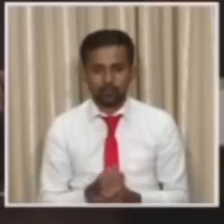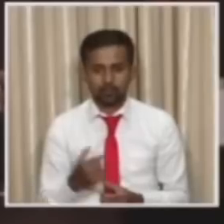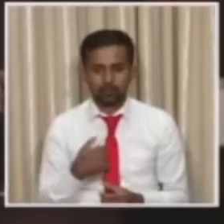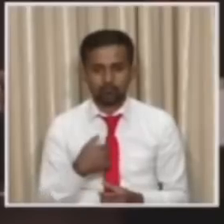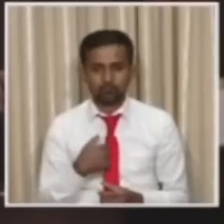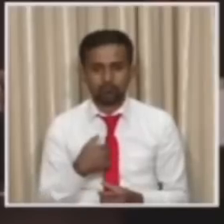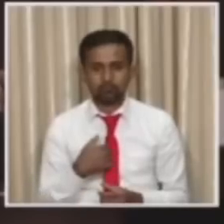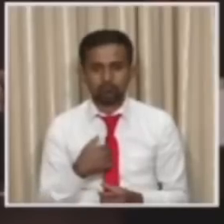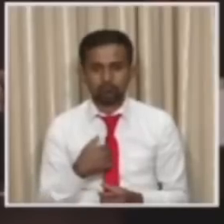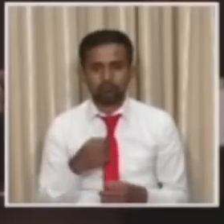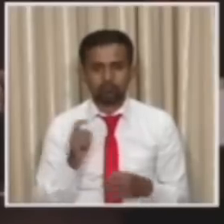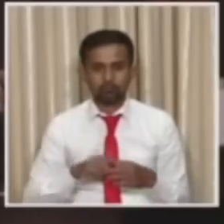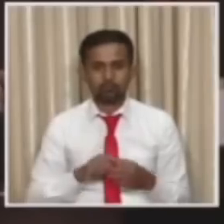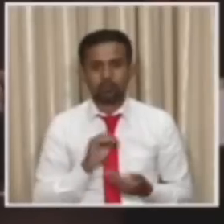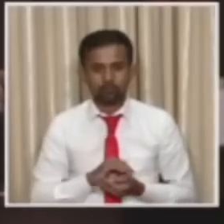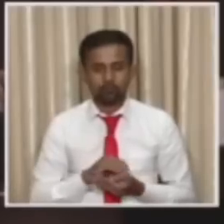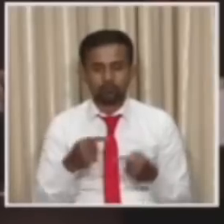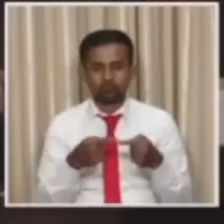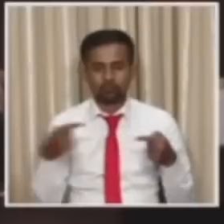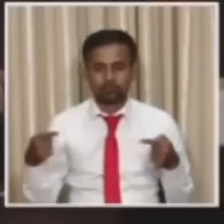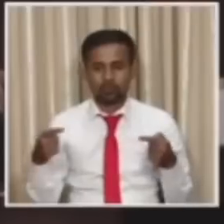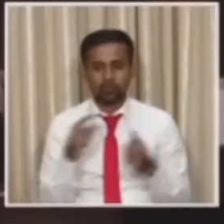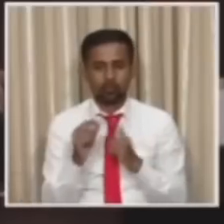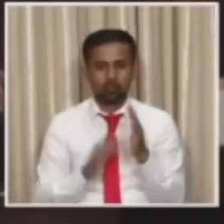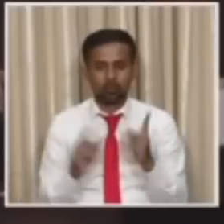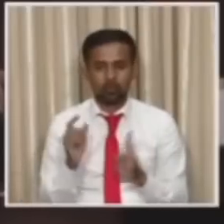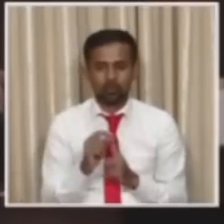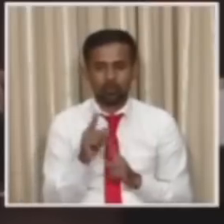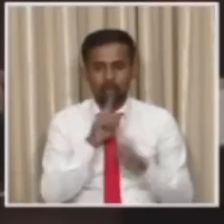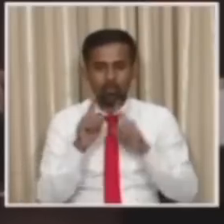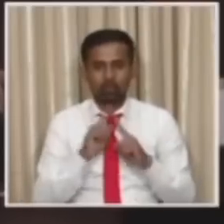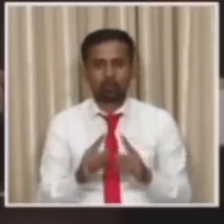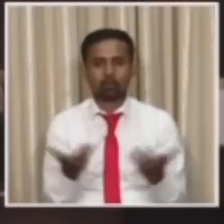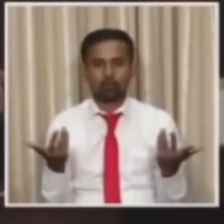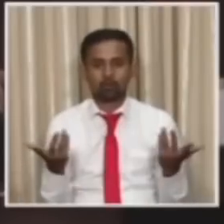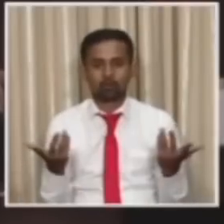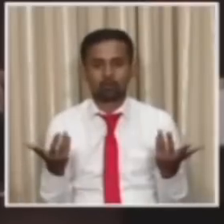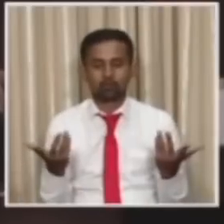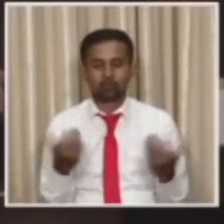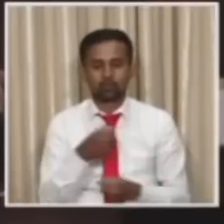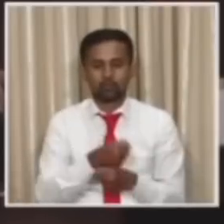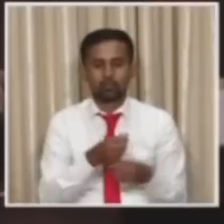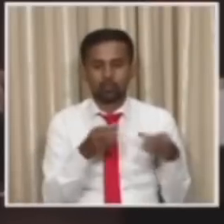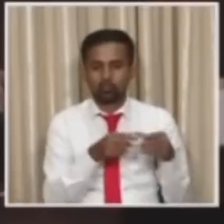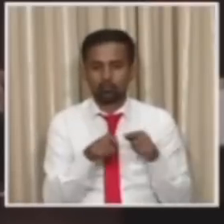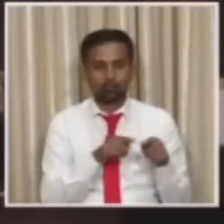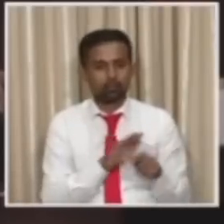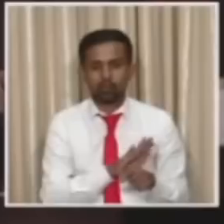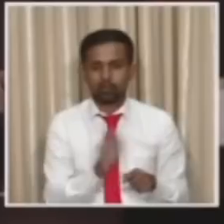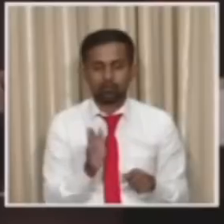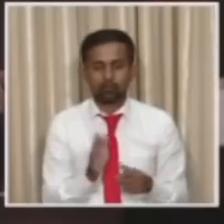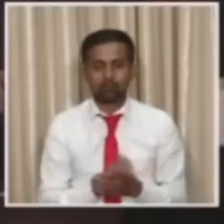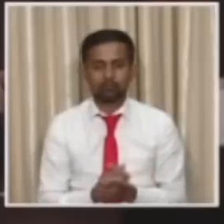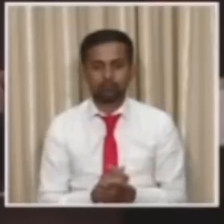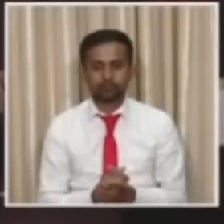even said a word about this some political parties have not even raised a word about this it's very disturbing just because Gajendra Kumar Ponnambalam